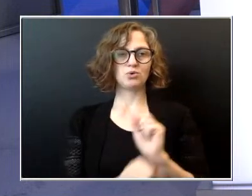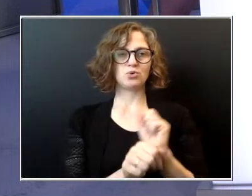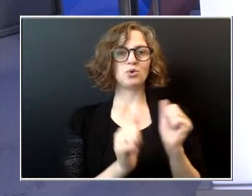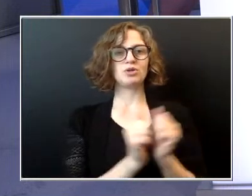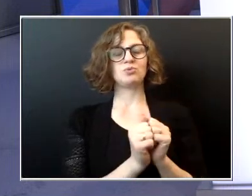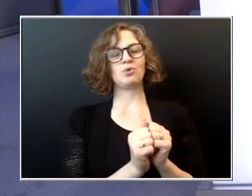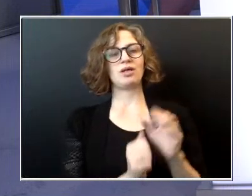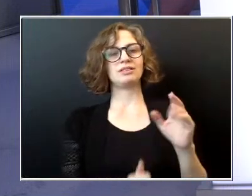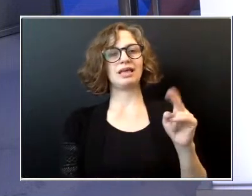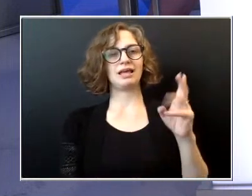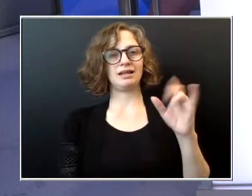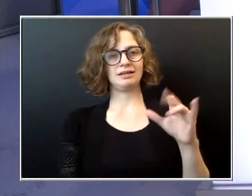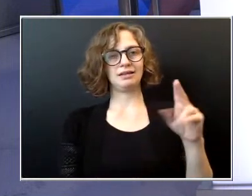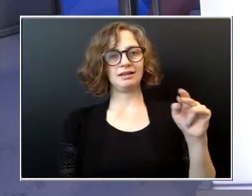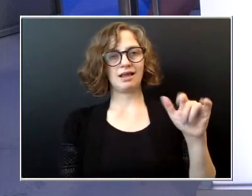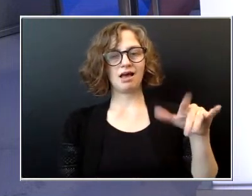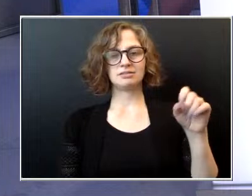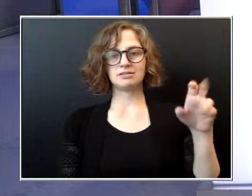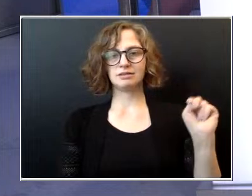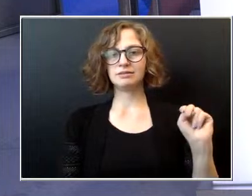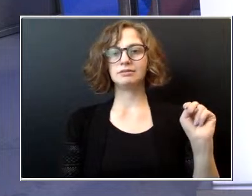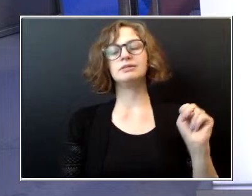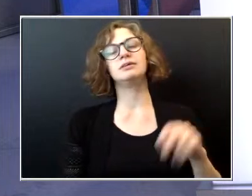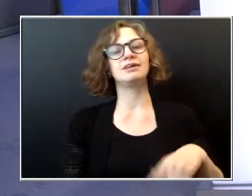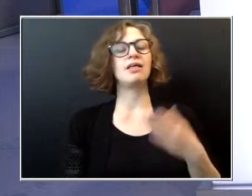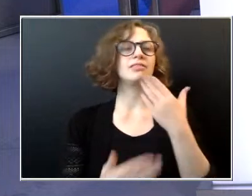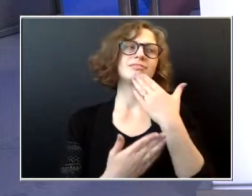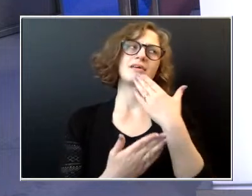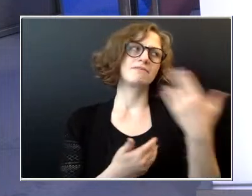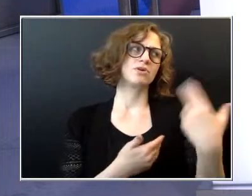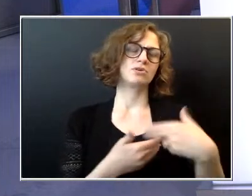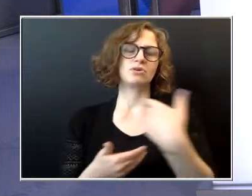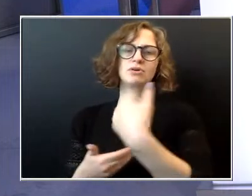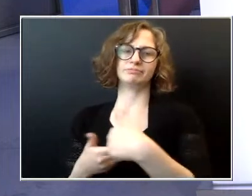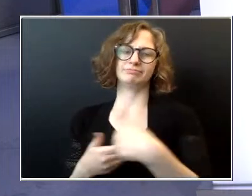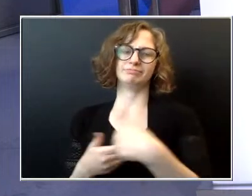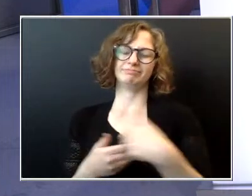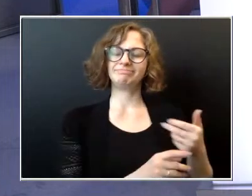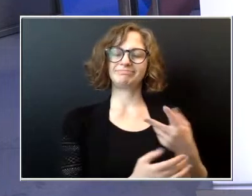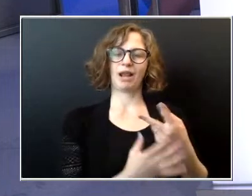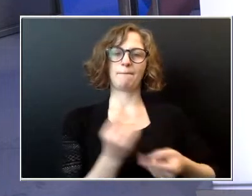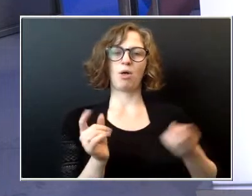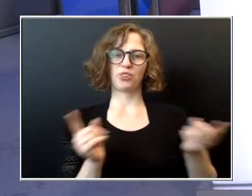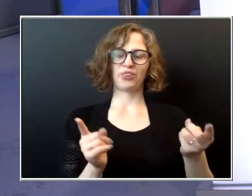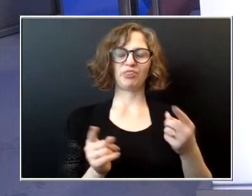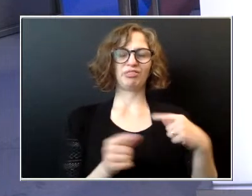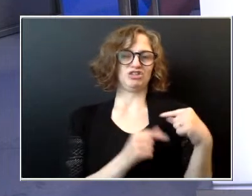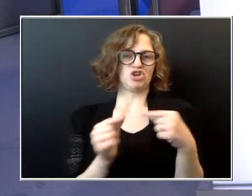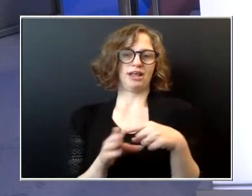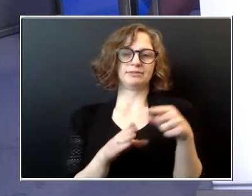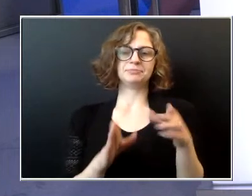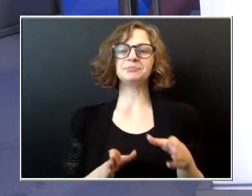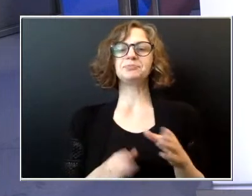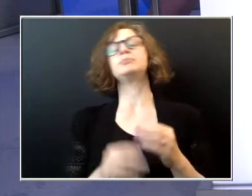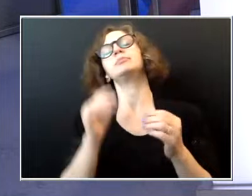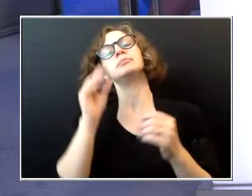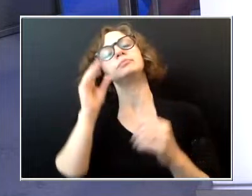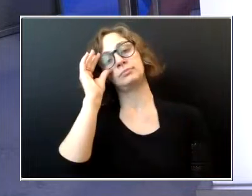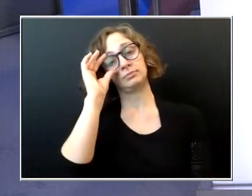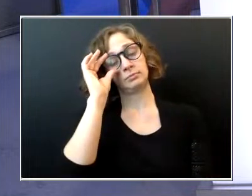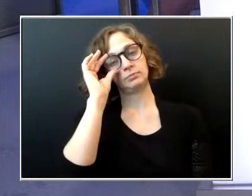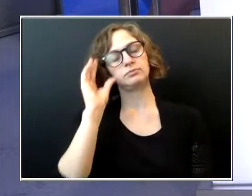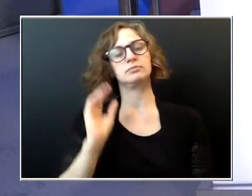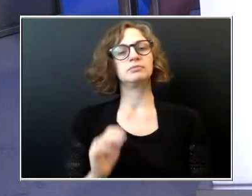genetic counselor. Guys, thank you for being here today. It's awesome that you're here. Thanks for having us. And to help us to understand what it's like to meeting with a genetic counselor,